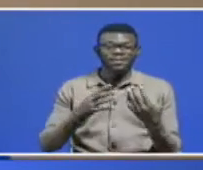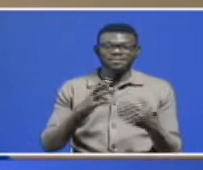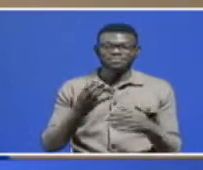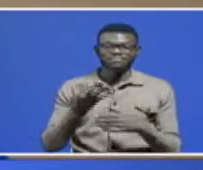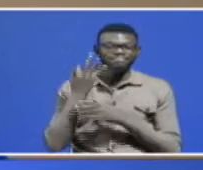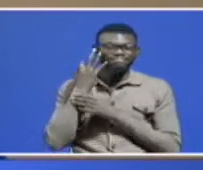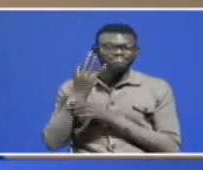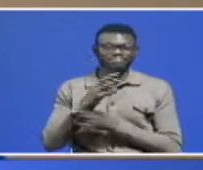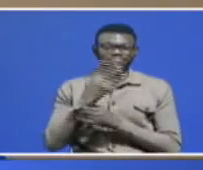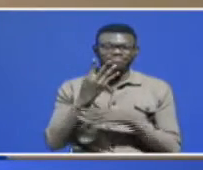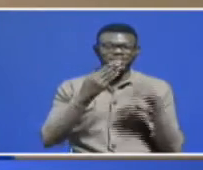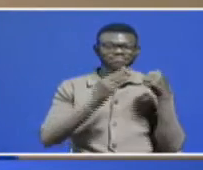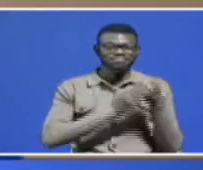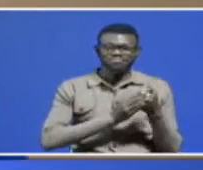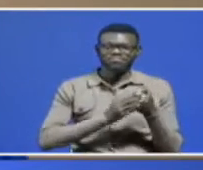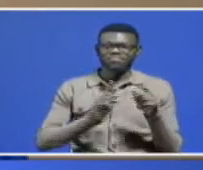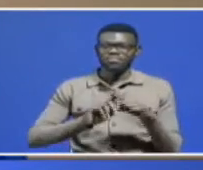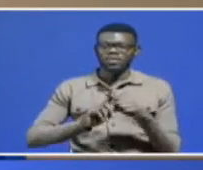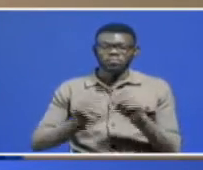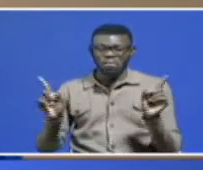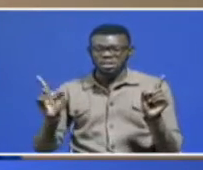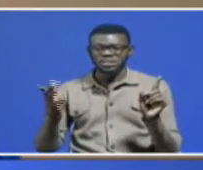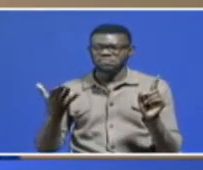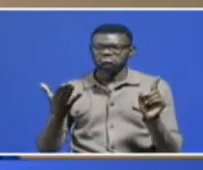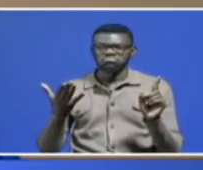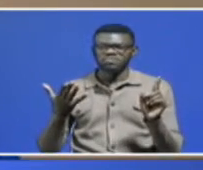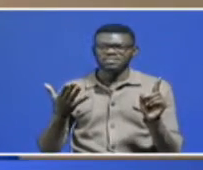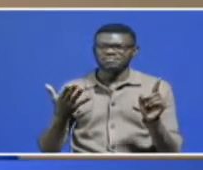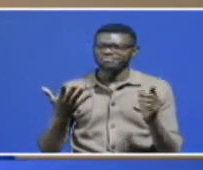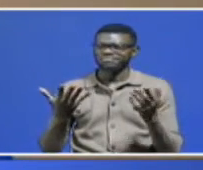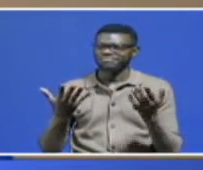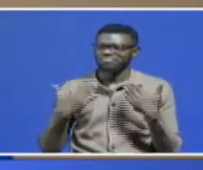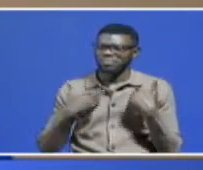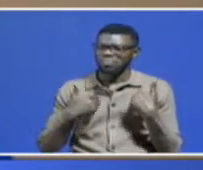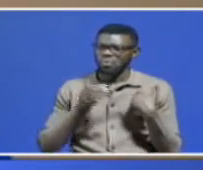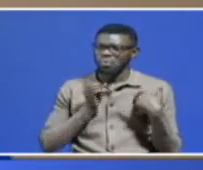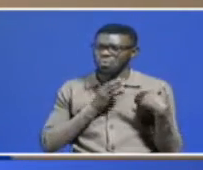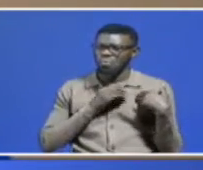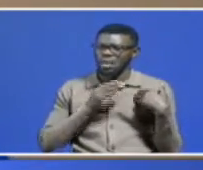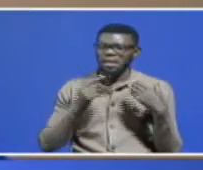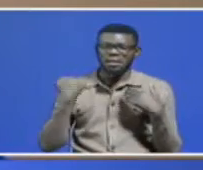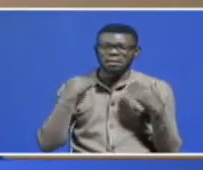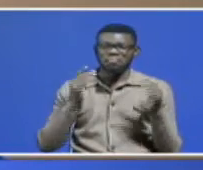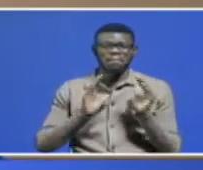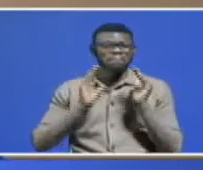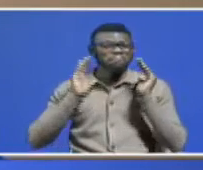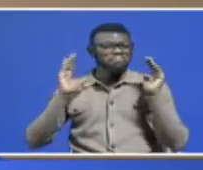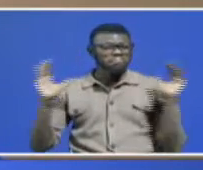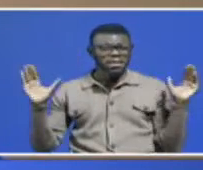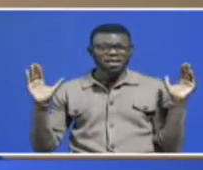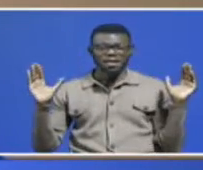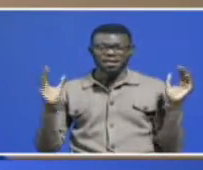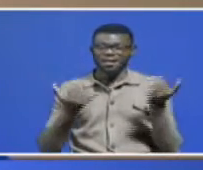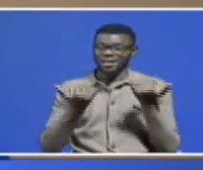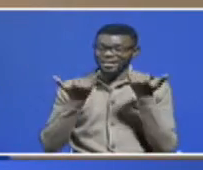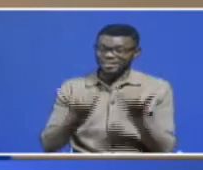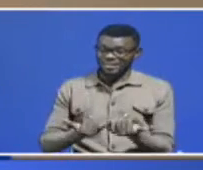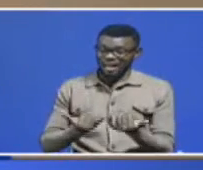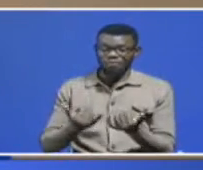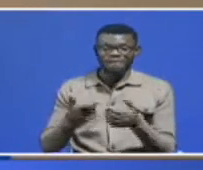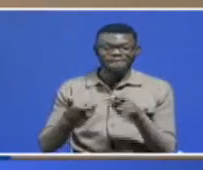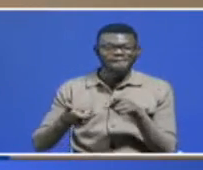have been receiving backlash that it is a very huge parliament. Now, the parliament that we have is proposed here